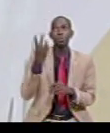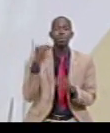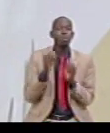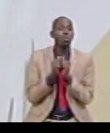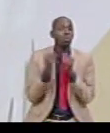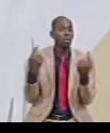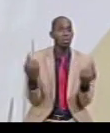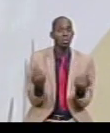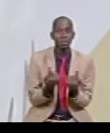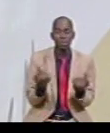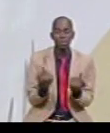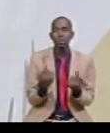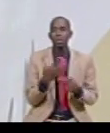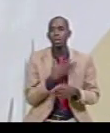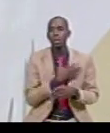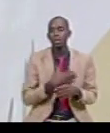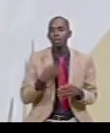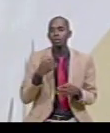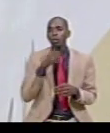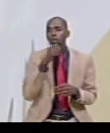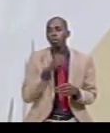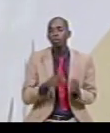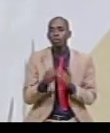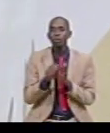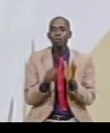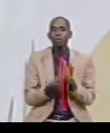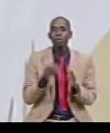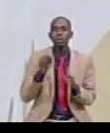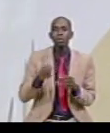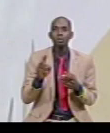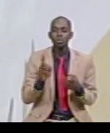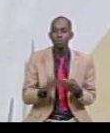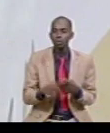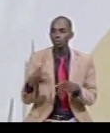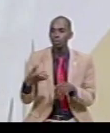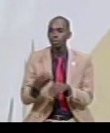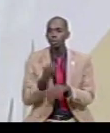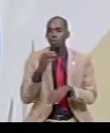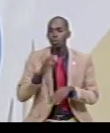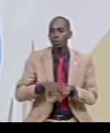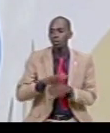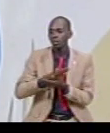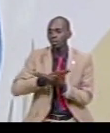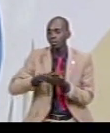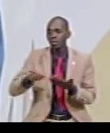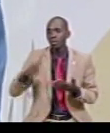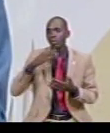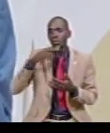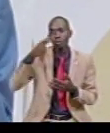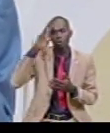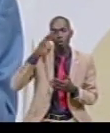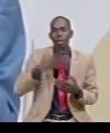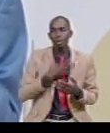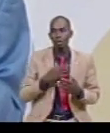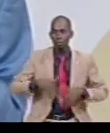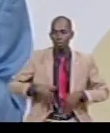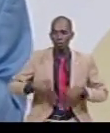Testament dispensation, they had to lay hands on the guiltless goats and confess all the sins